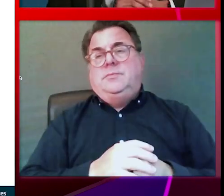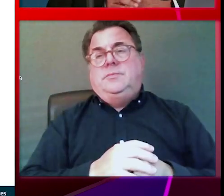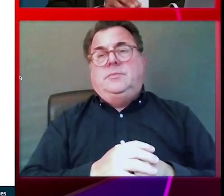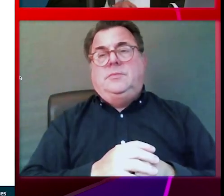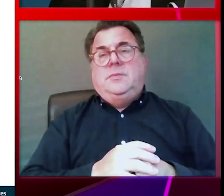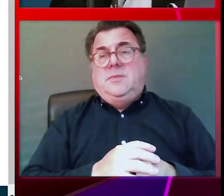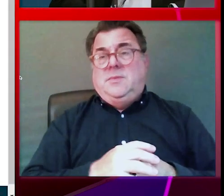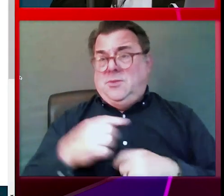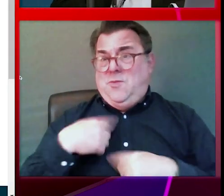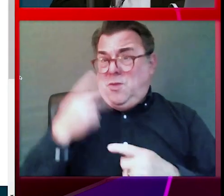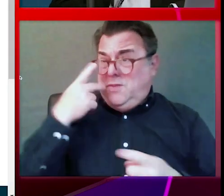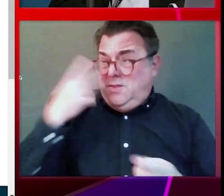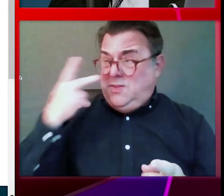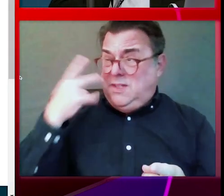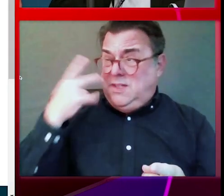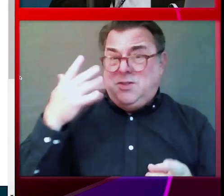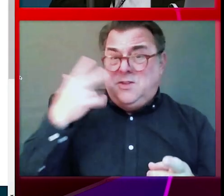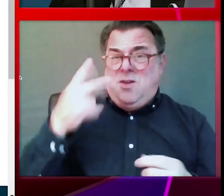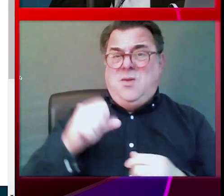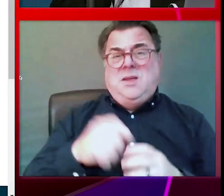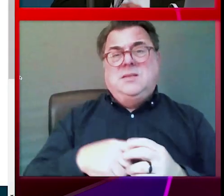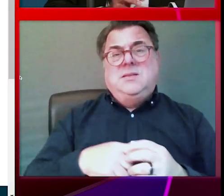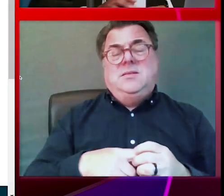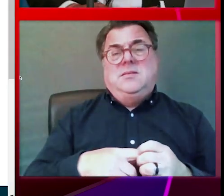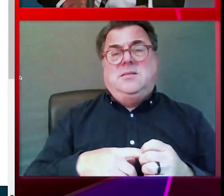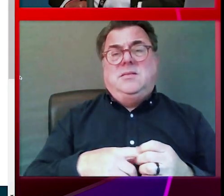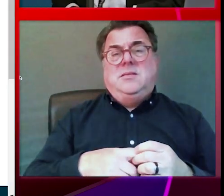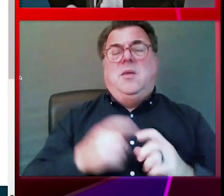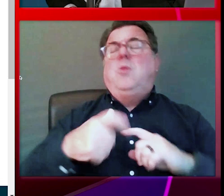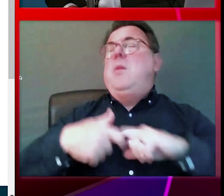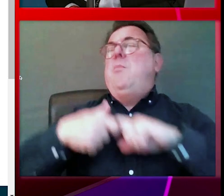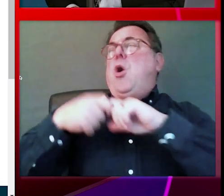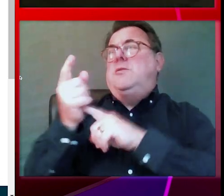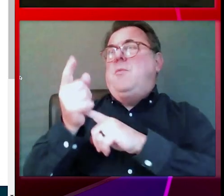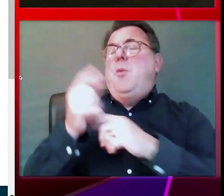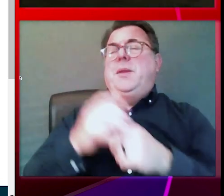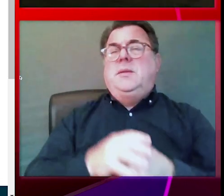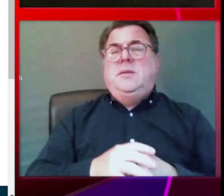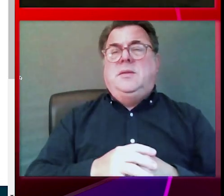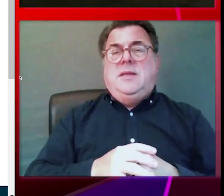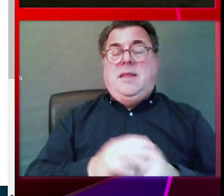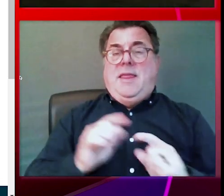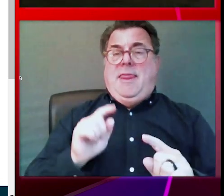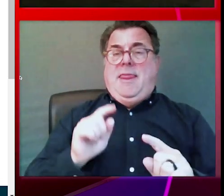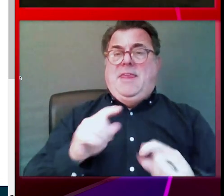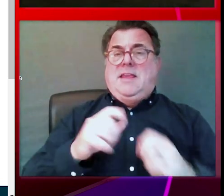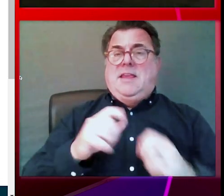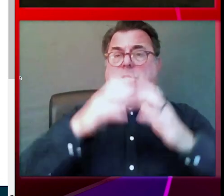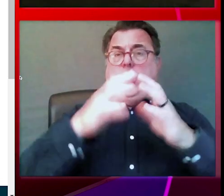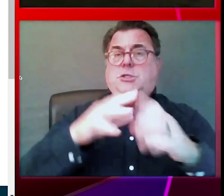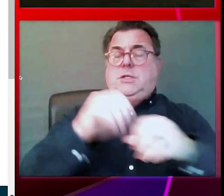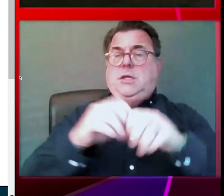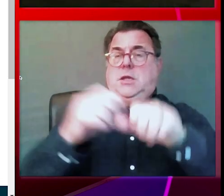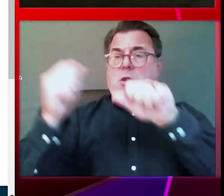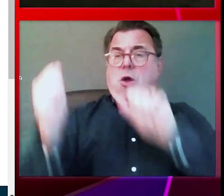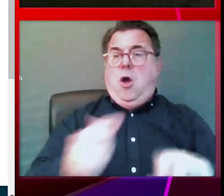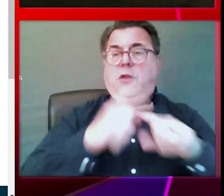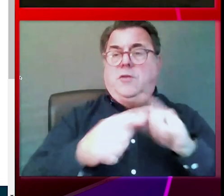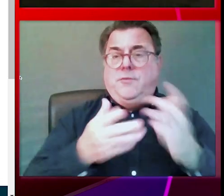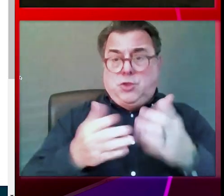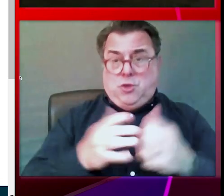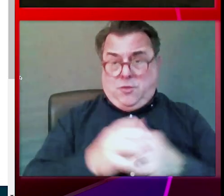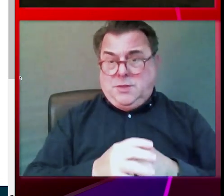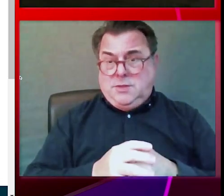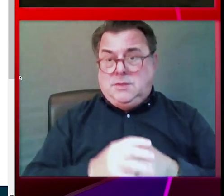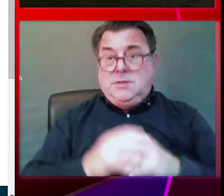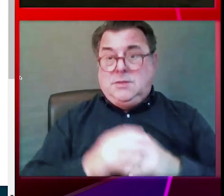far. Yeah, let's just pause there for a sec. Yeah. This is launching in all of those services yeah. on the same